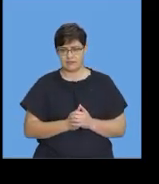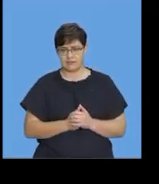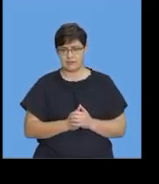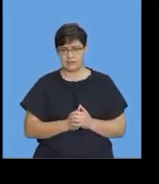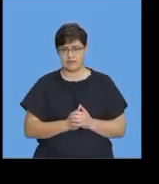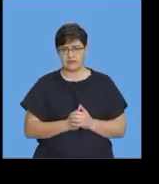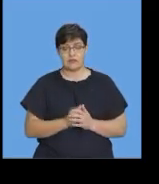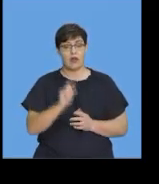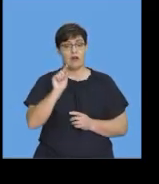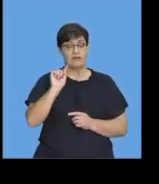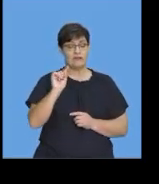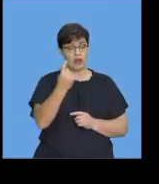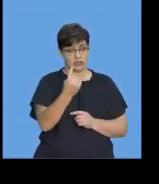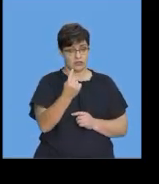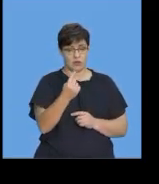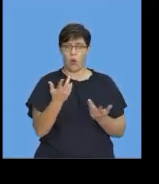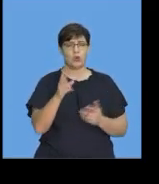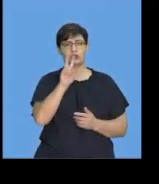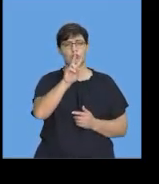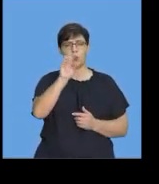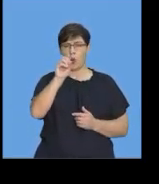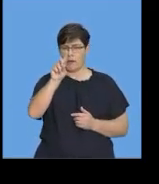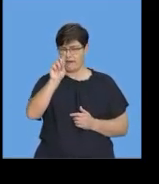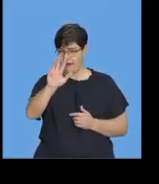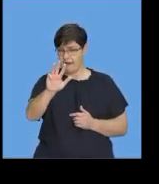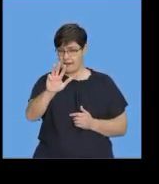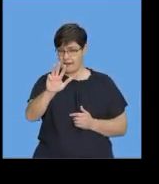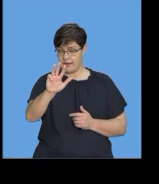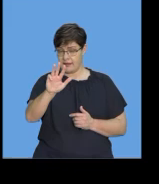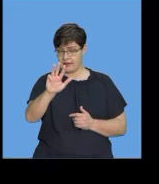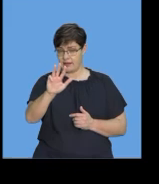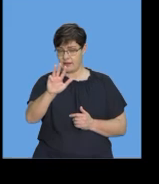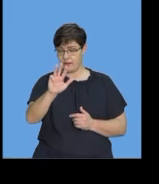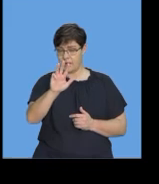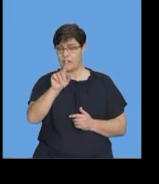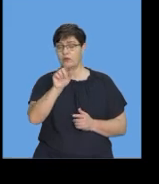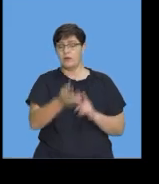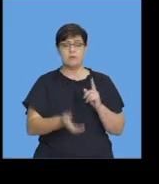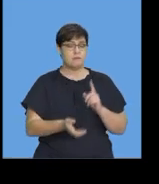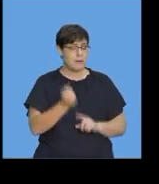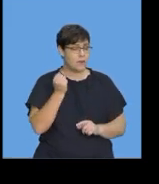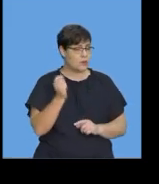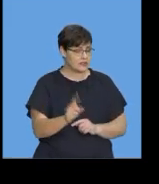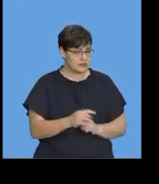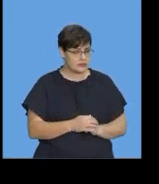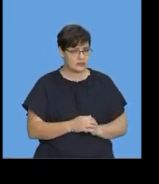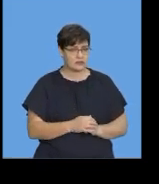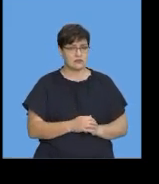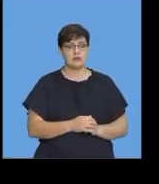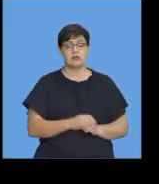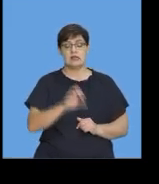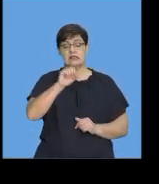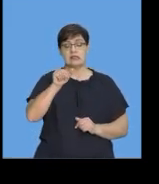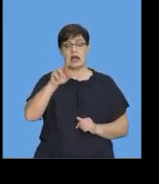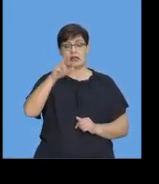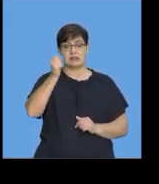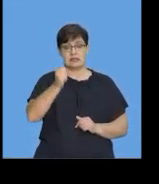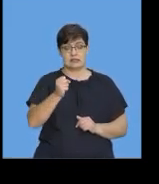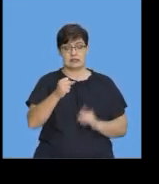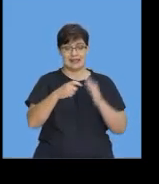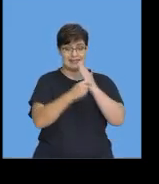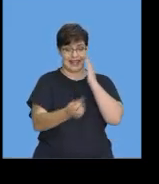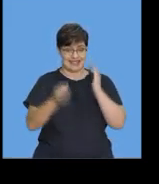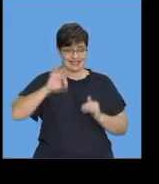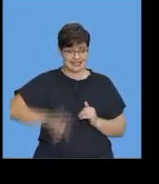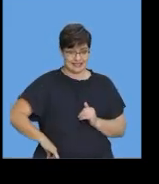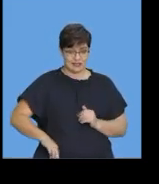Right? In the first one, or in 2019, you find that SARS income tax, so let